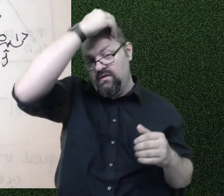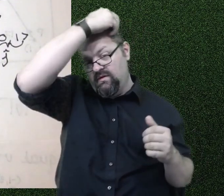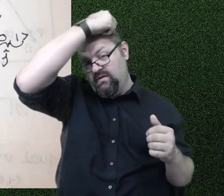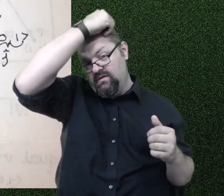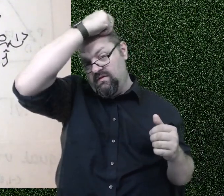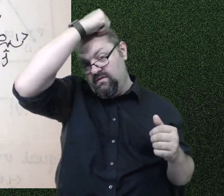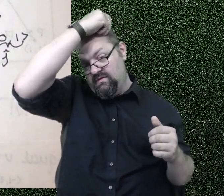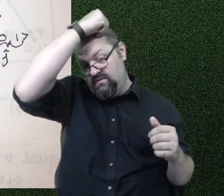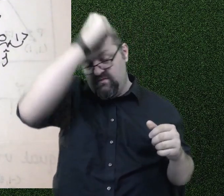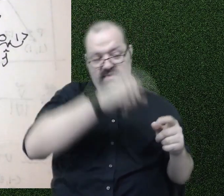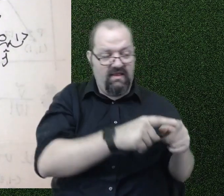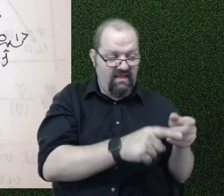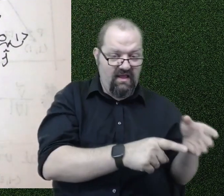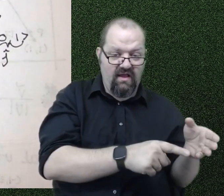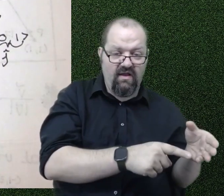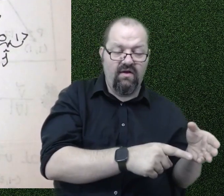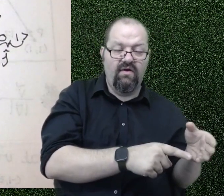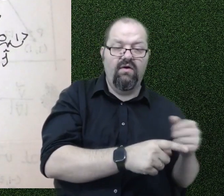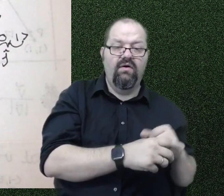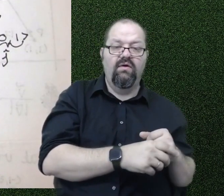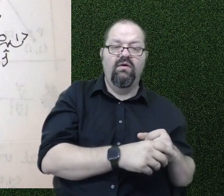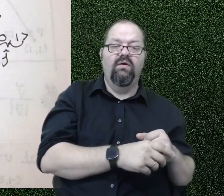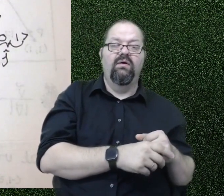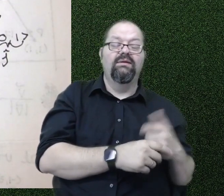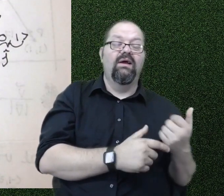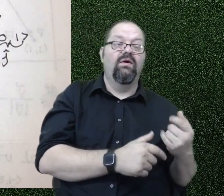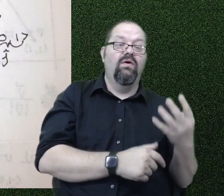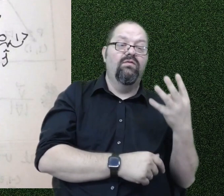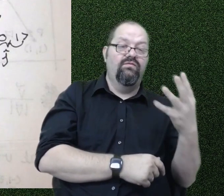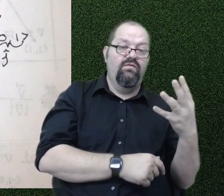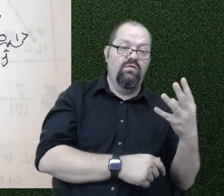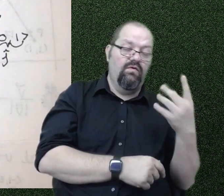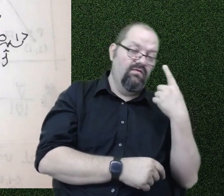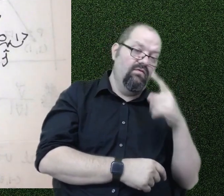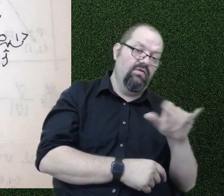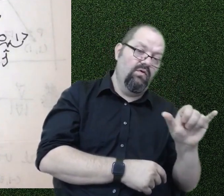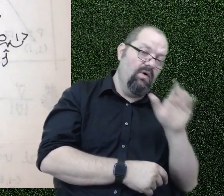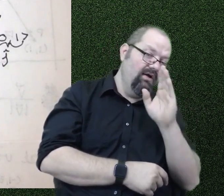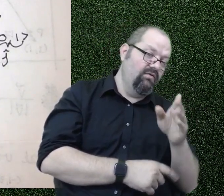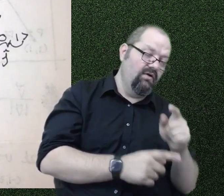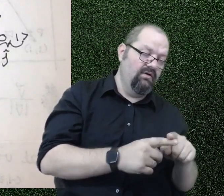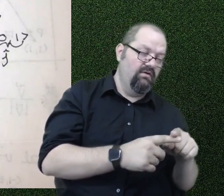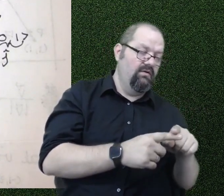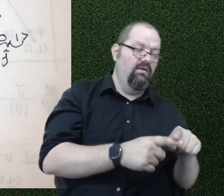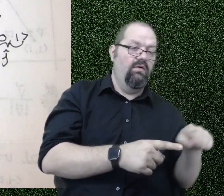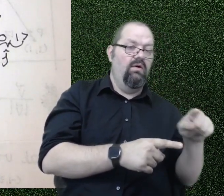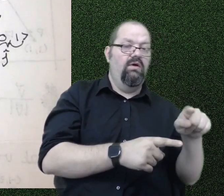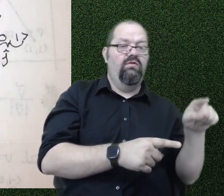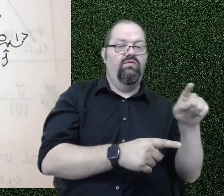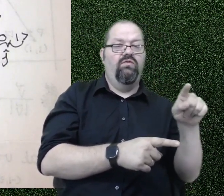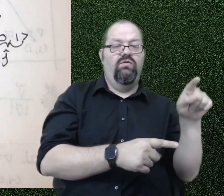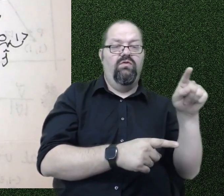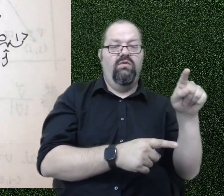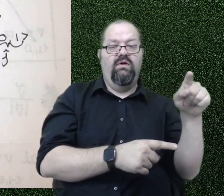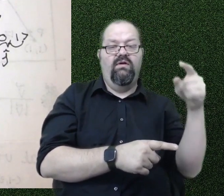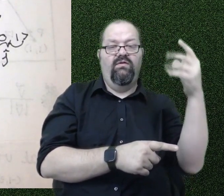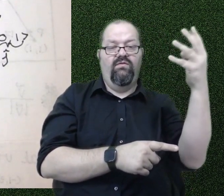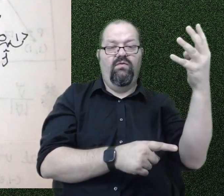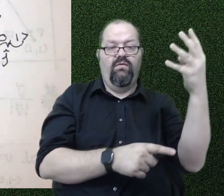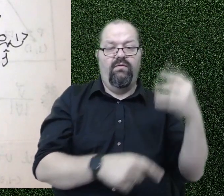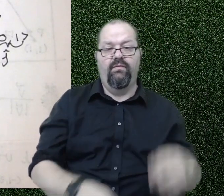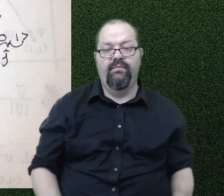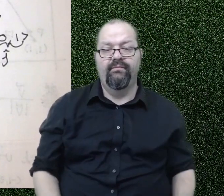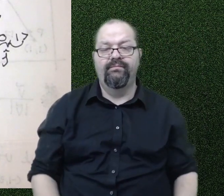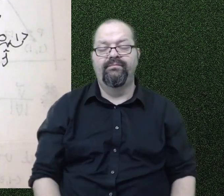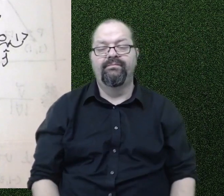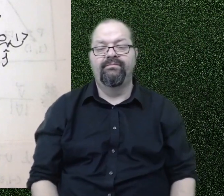where you end up right here, and then go 4 units in the y direction. J hat is just one of these, so I'm going to